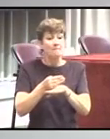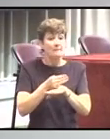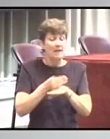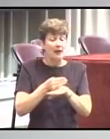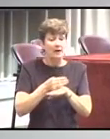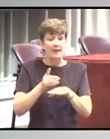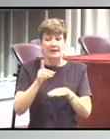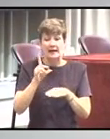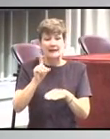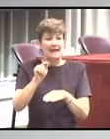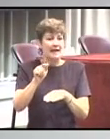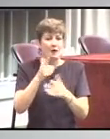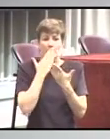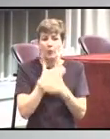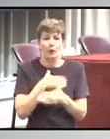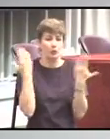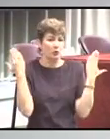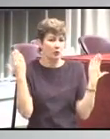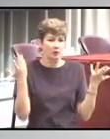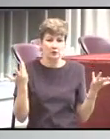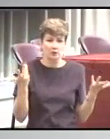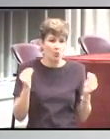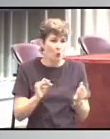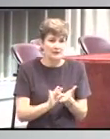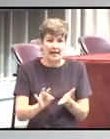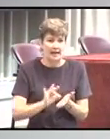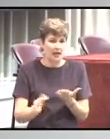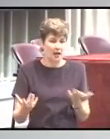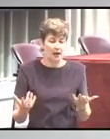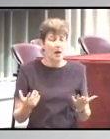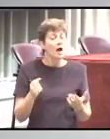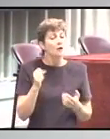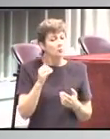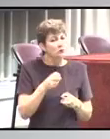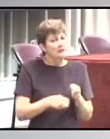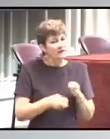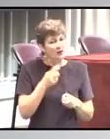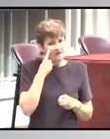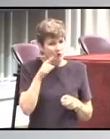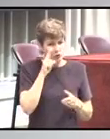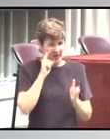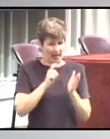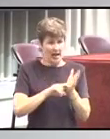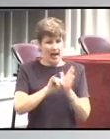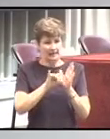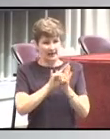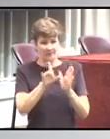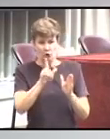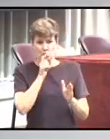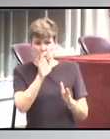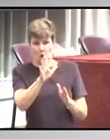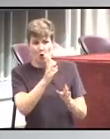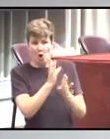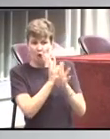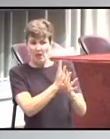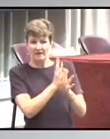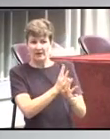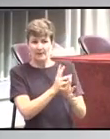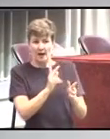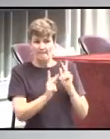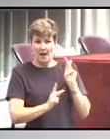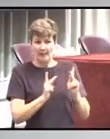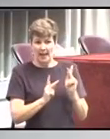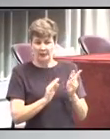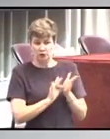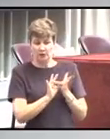example, the data simply does not exist. So it's difficult for you to identify your relevant population this way. One of the things that's